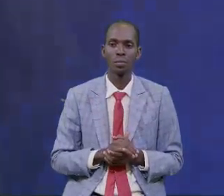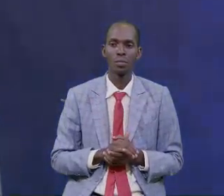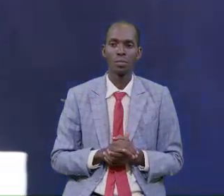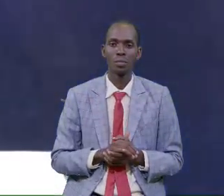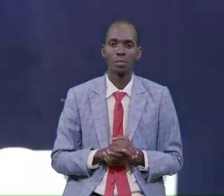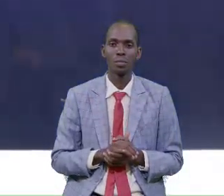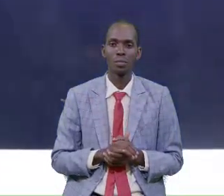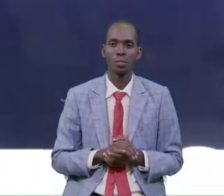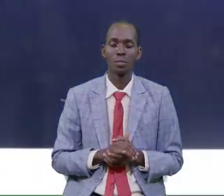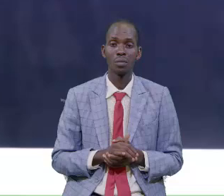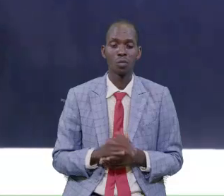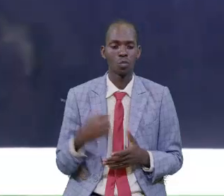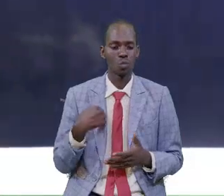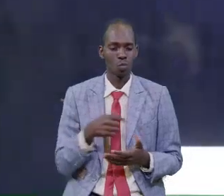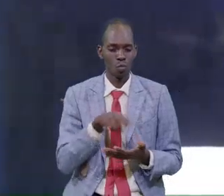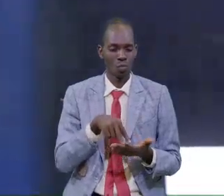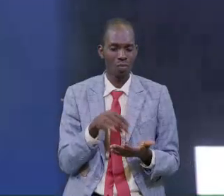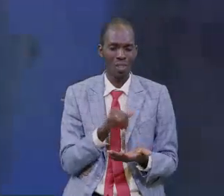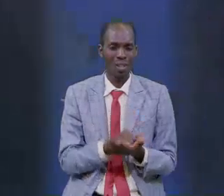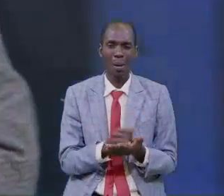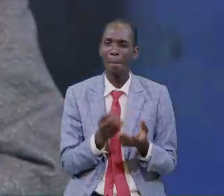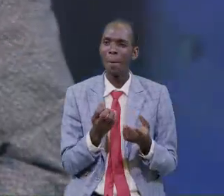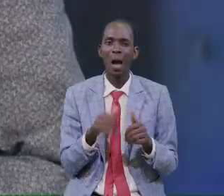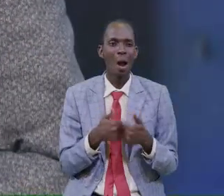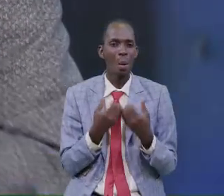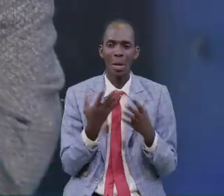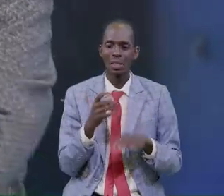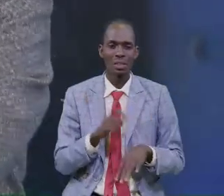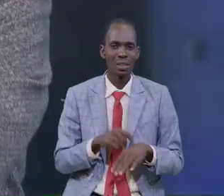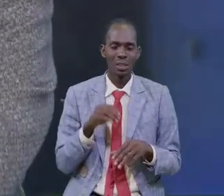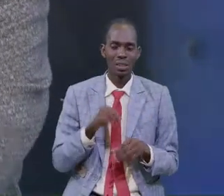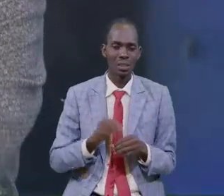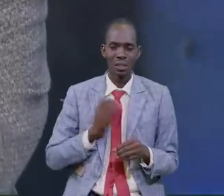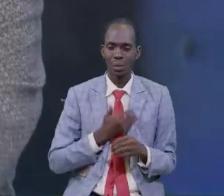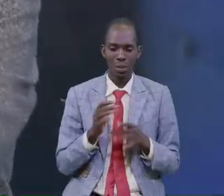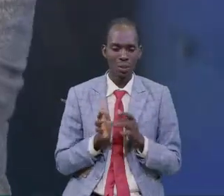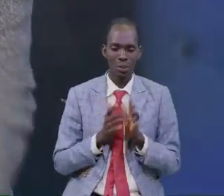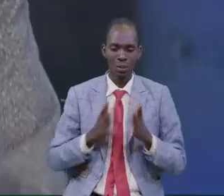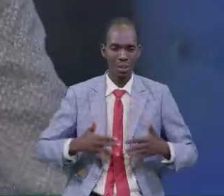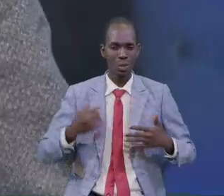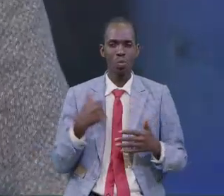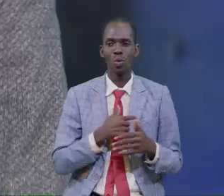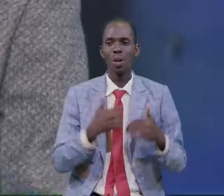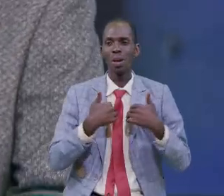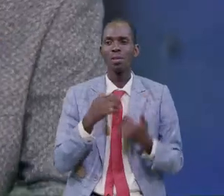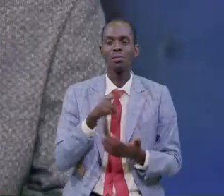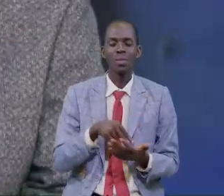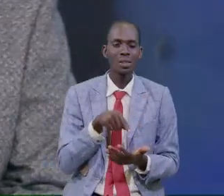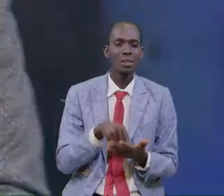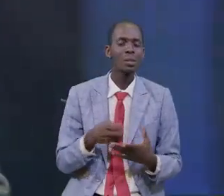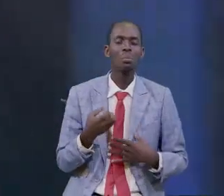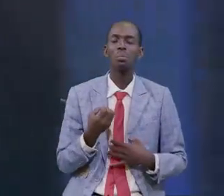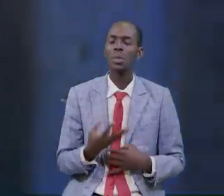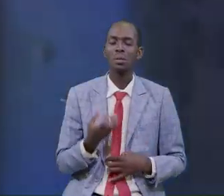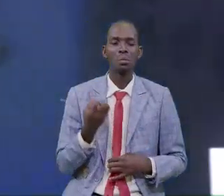We've read that how many times now in our Christian lives? We've read that many, many, many times.